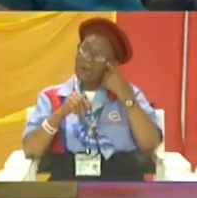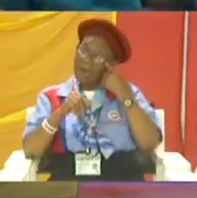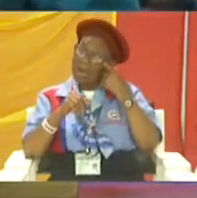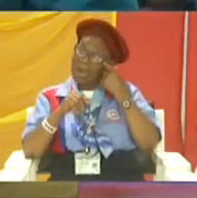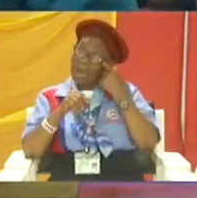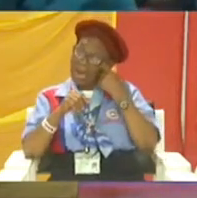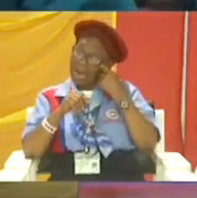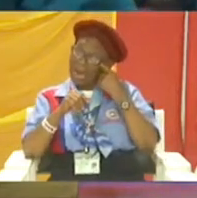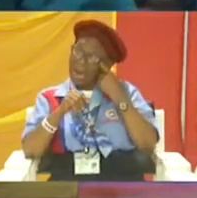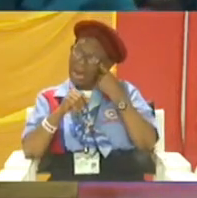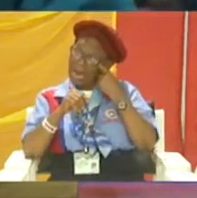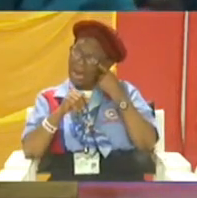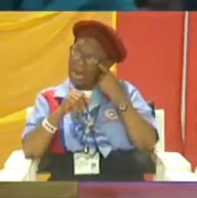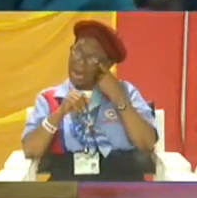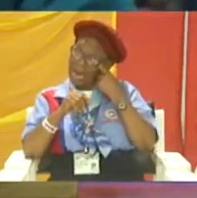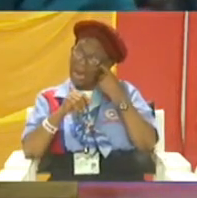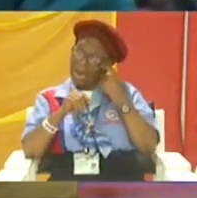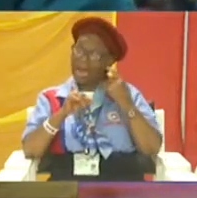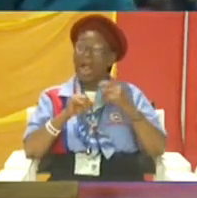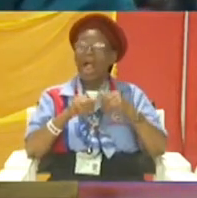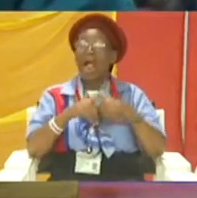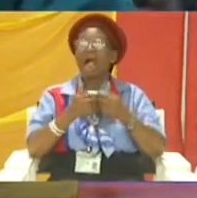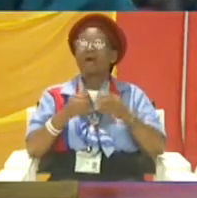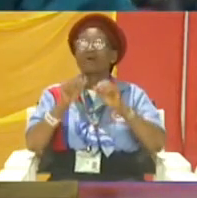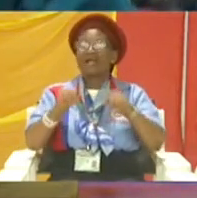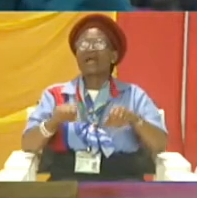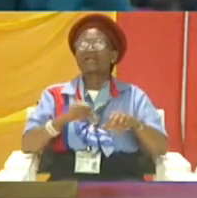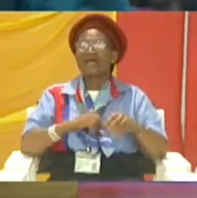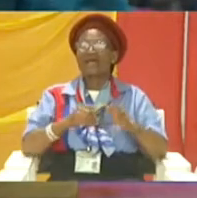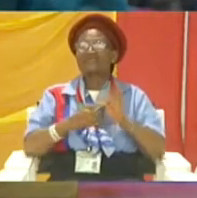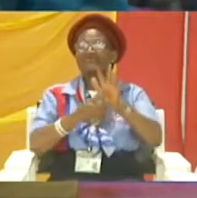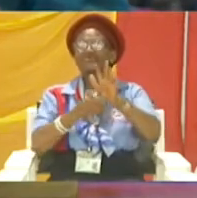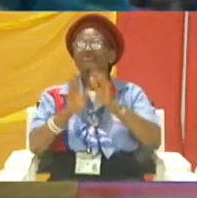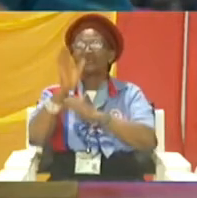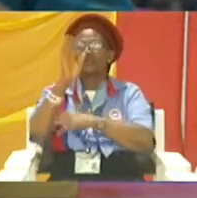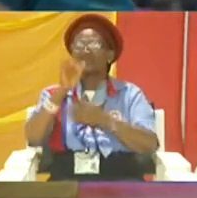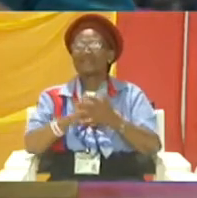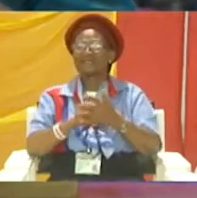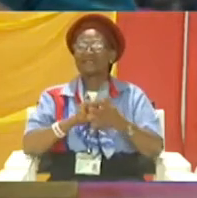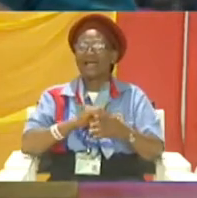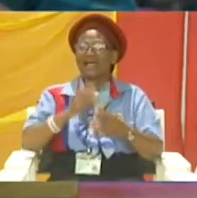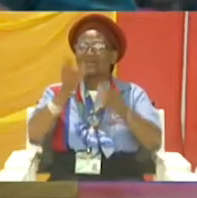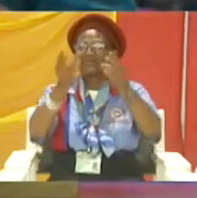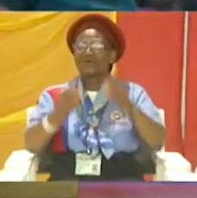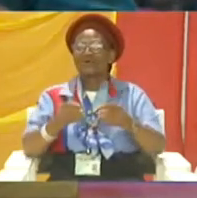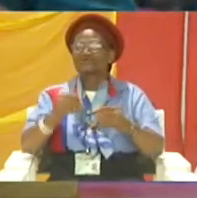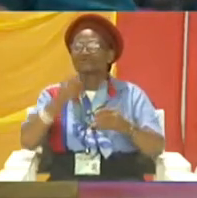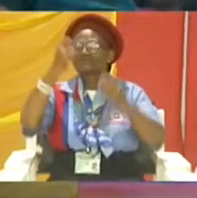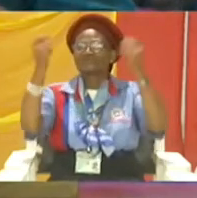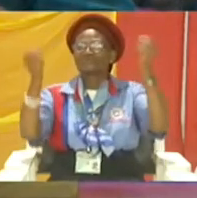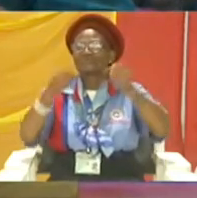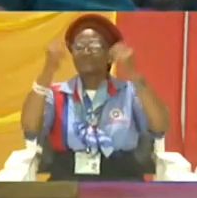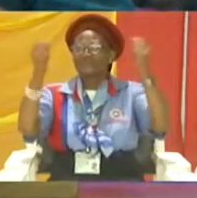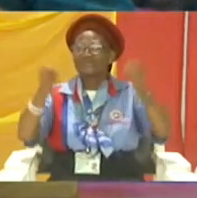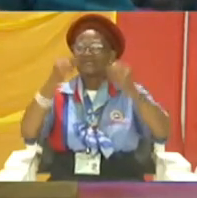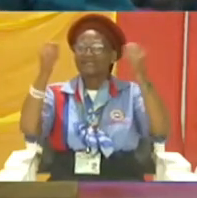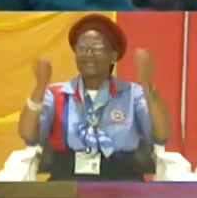So how do I show God that I want jubilee? Number one,